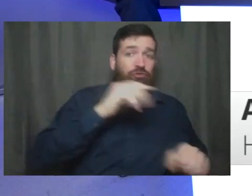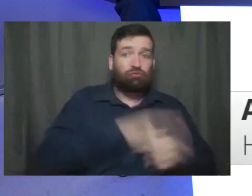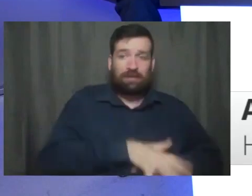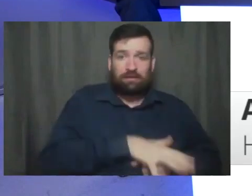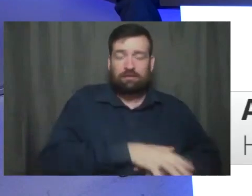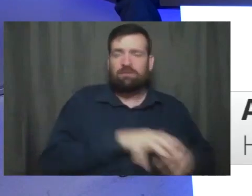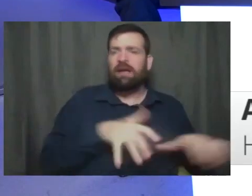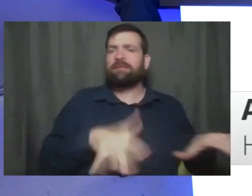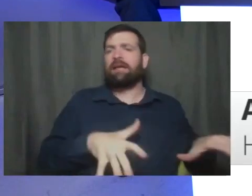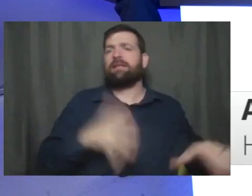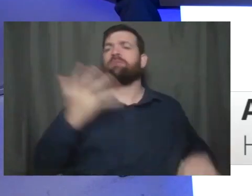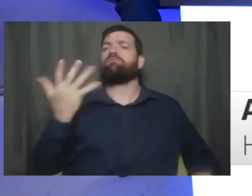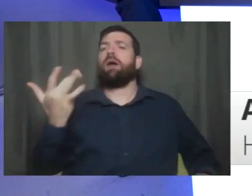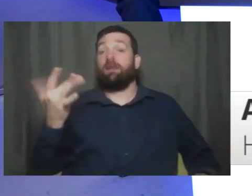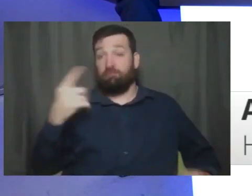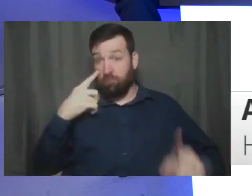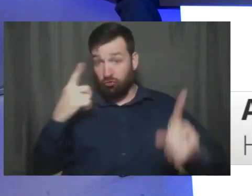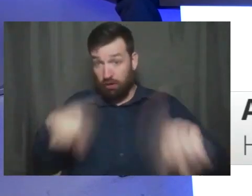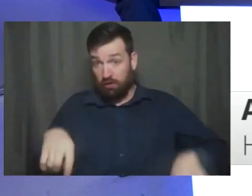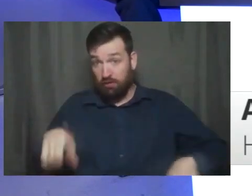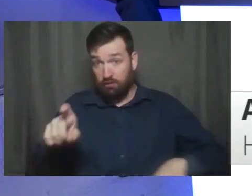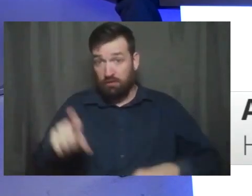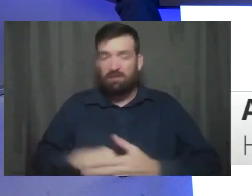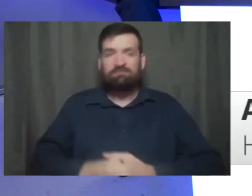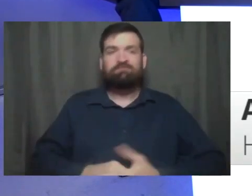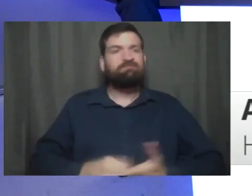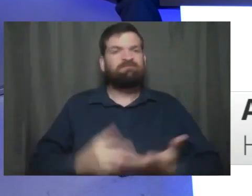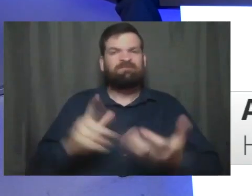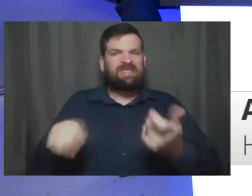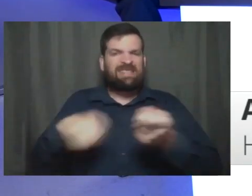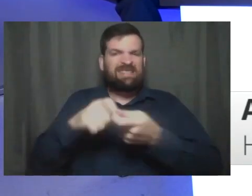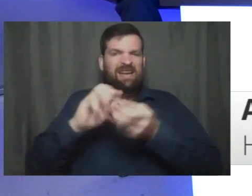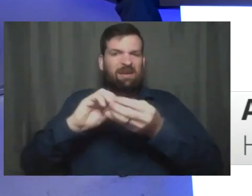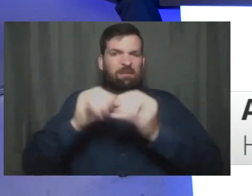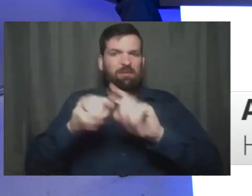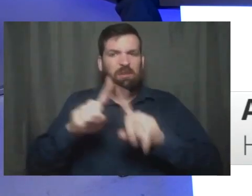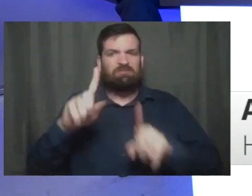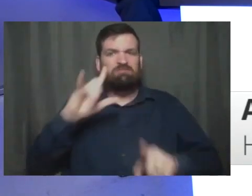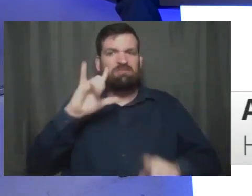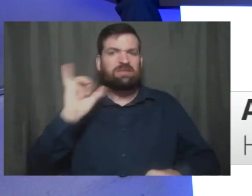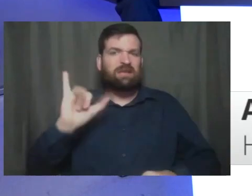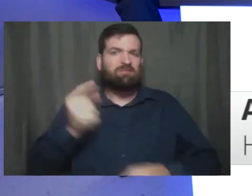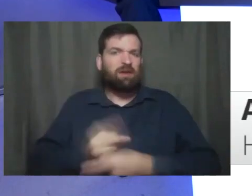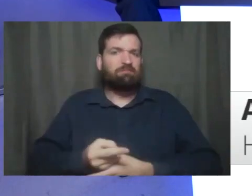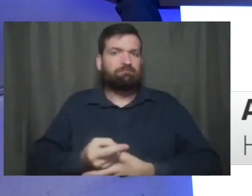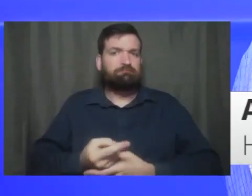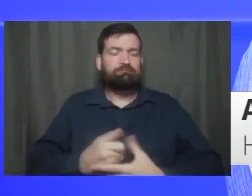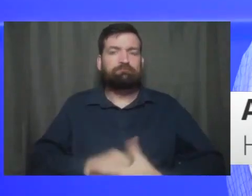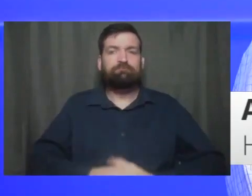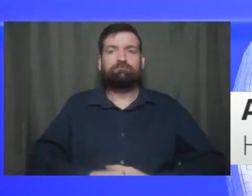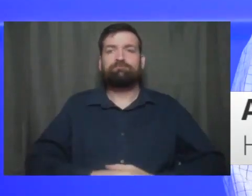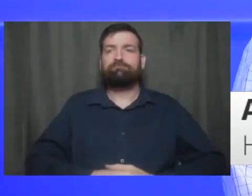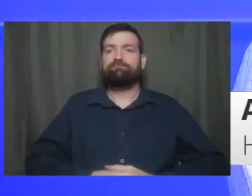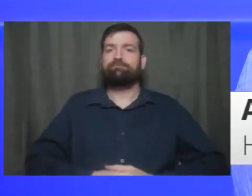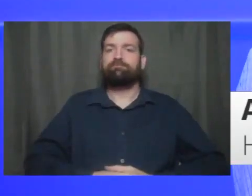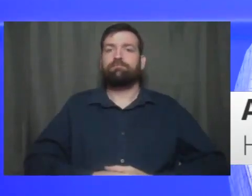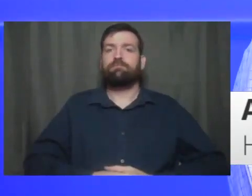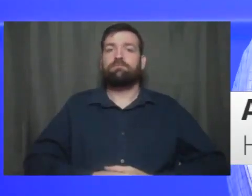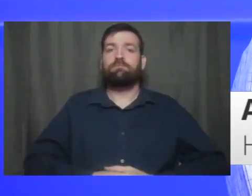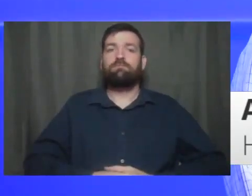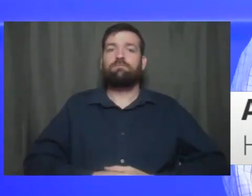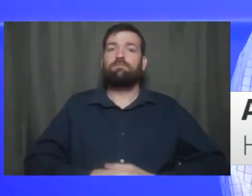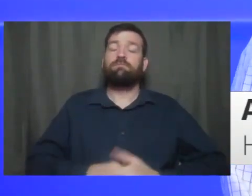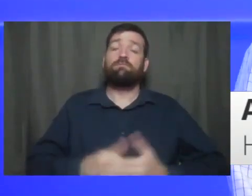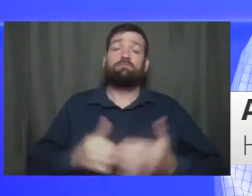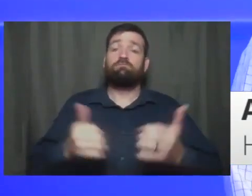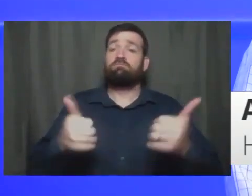so? And do you agree with that? Yeah, I don't know the exact numbers, but that sounds about right to me. That I think that any sort of minority